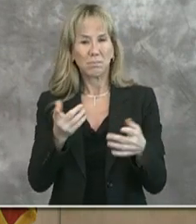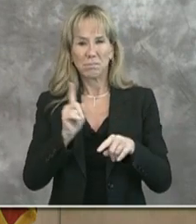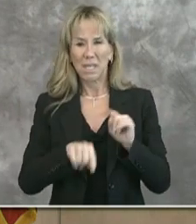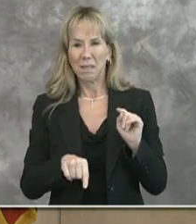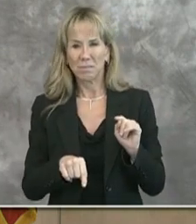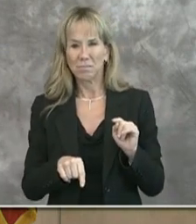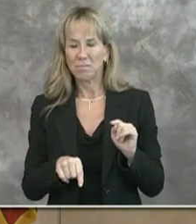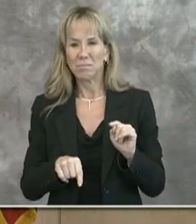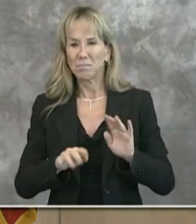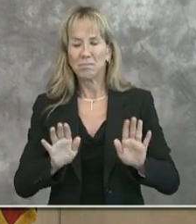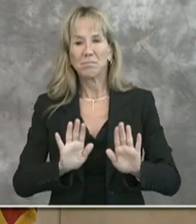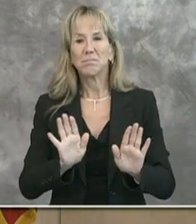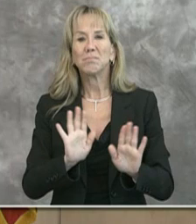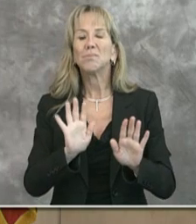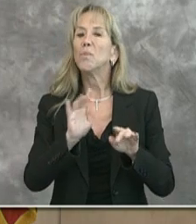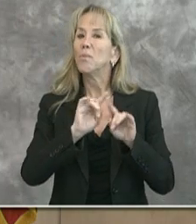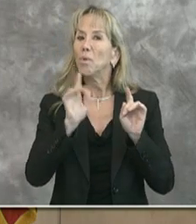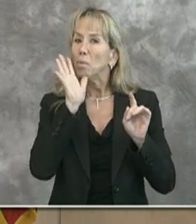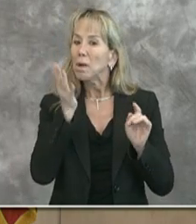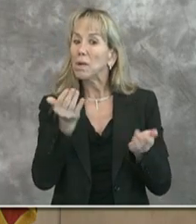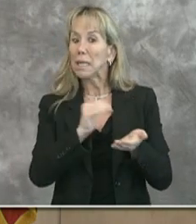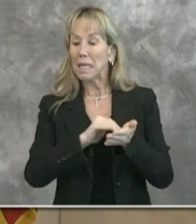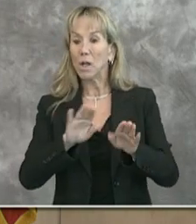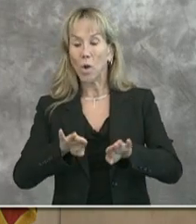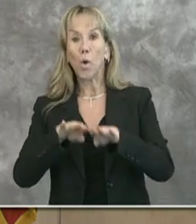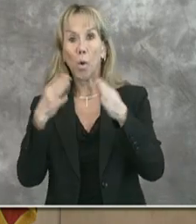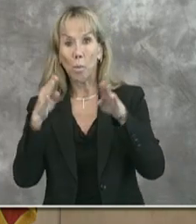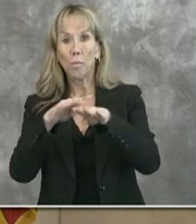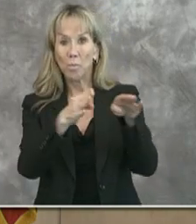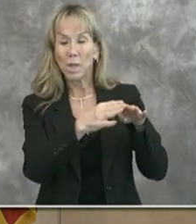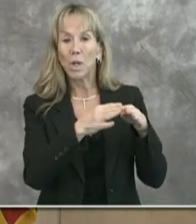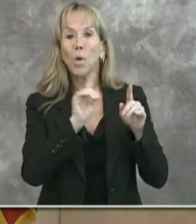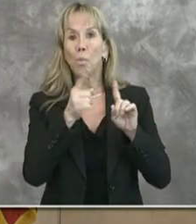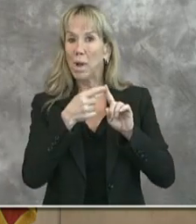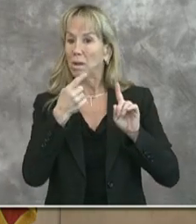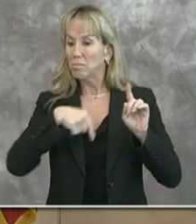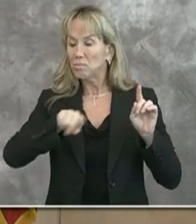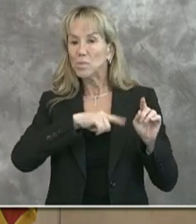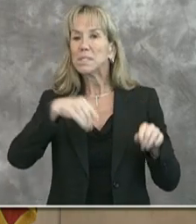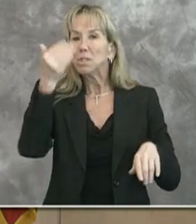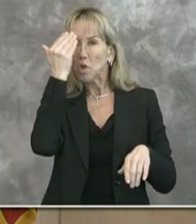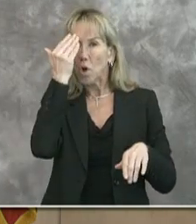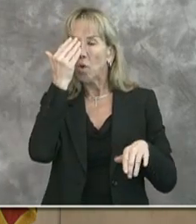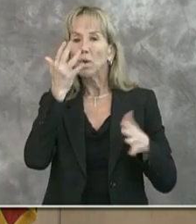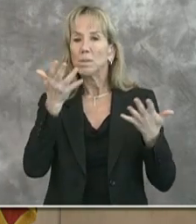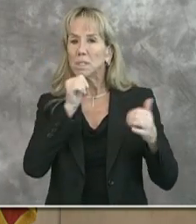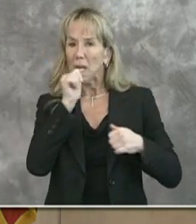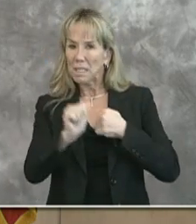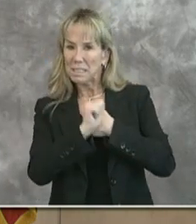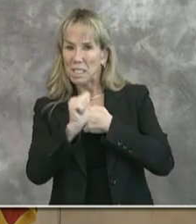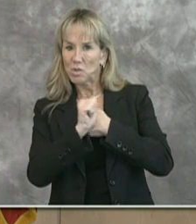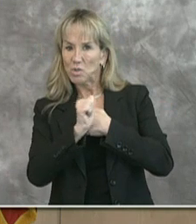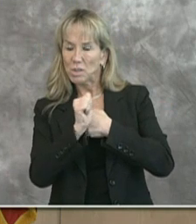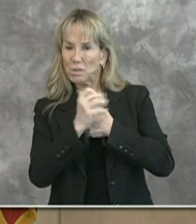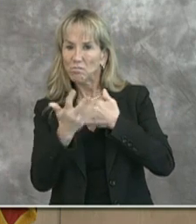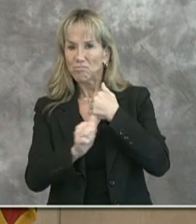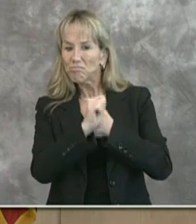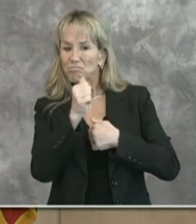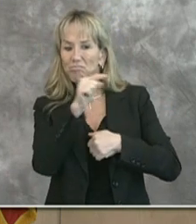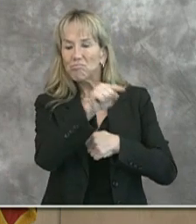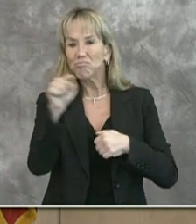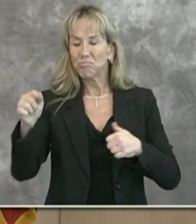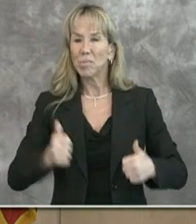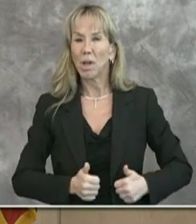reopen, but only when we are convinced that doing so will not endanger any lives. Let's not forget